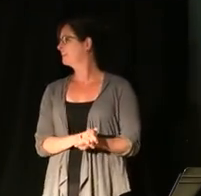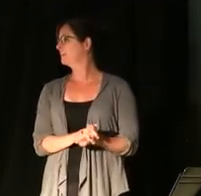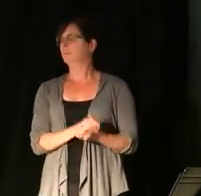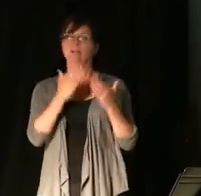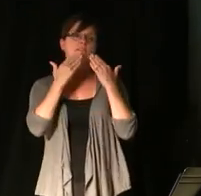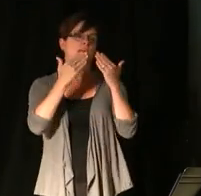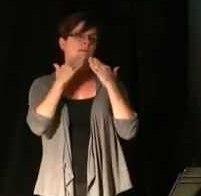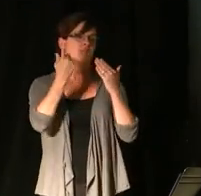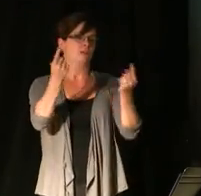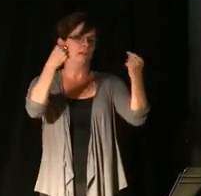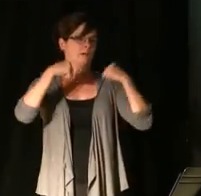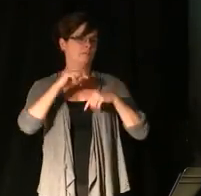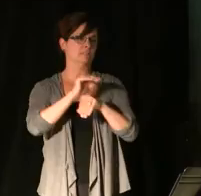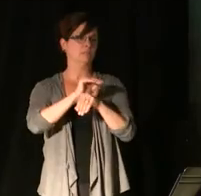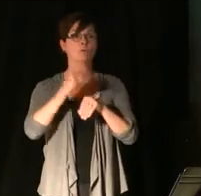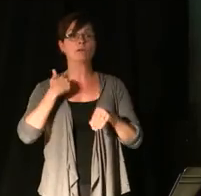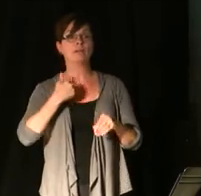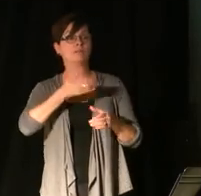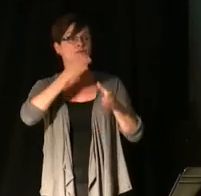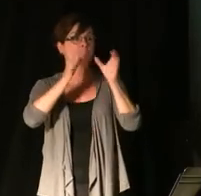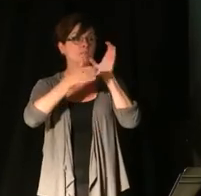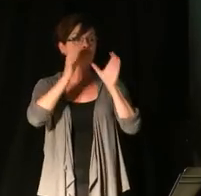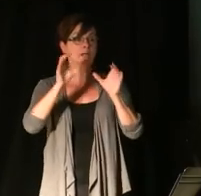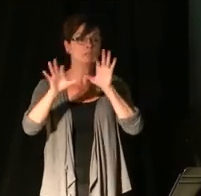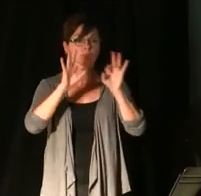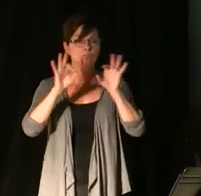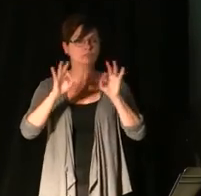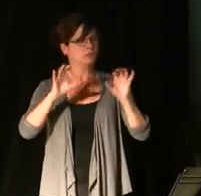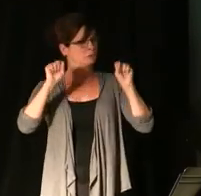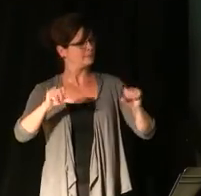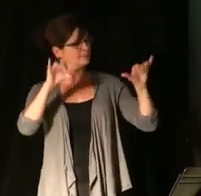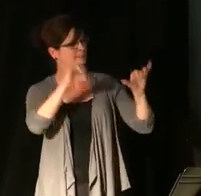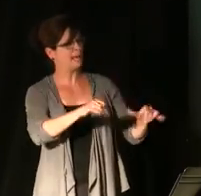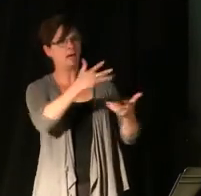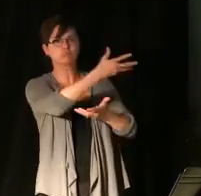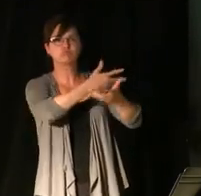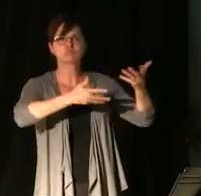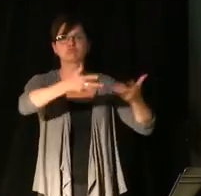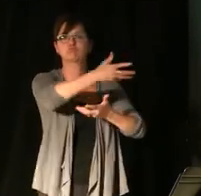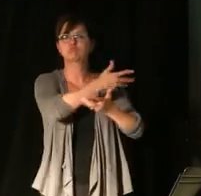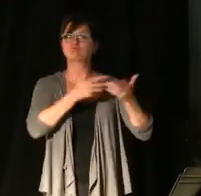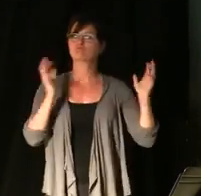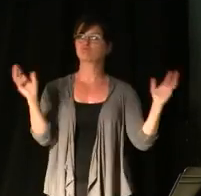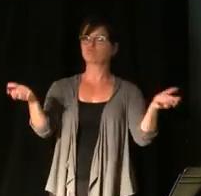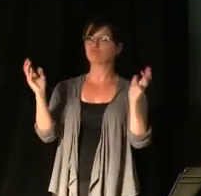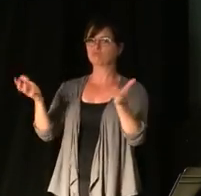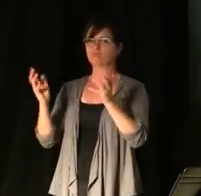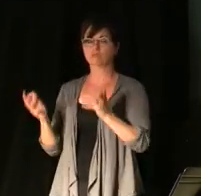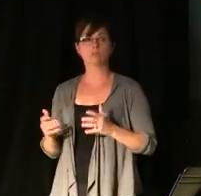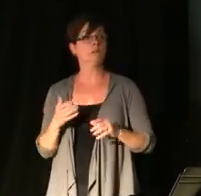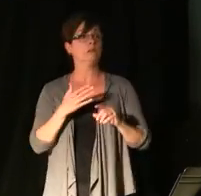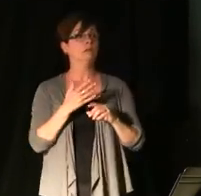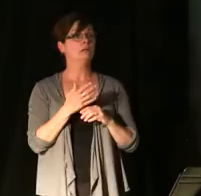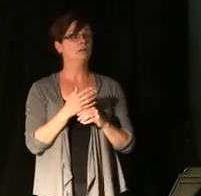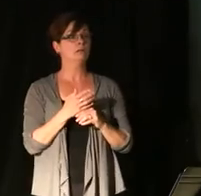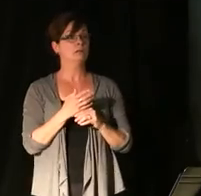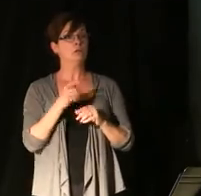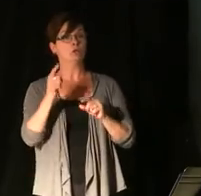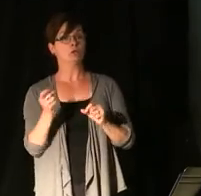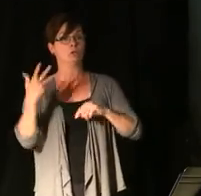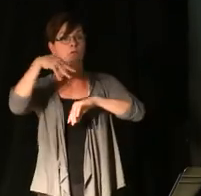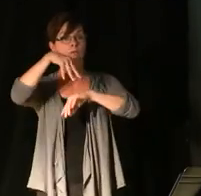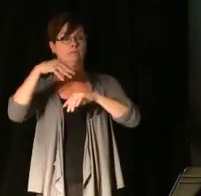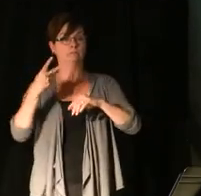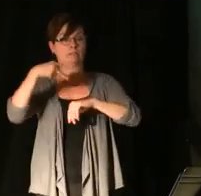Thanks again for coming out tonight. We have refreshments. Please feel free to stay and chat for a while. As you're leaving, we